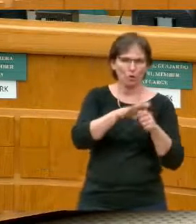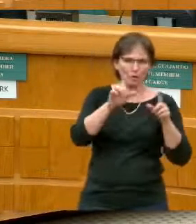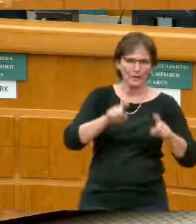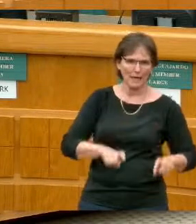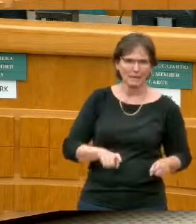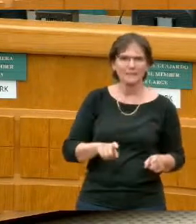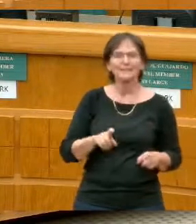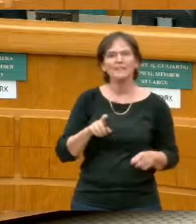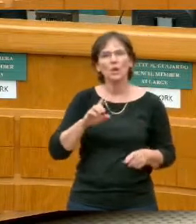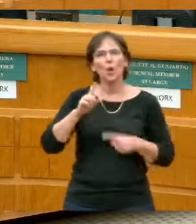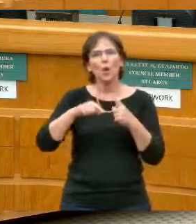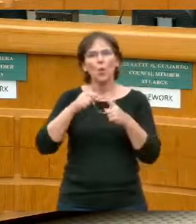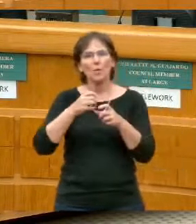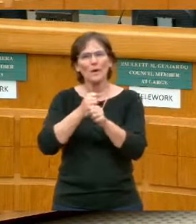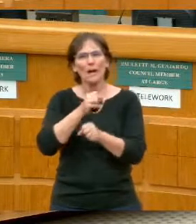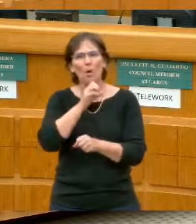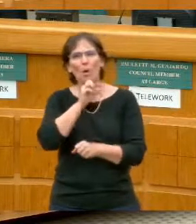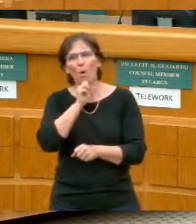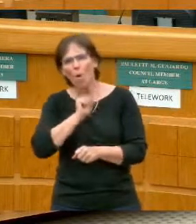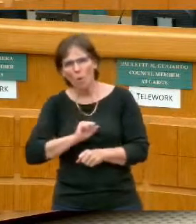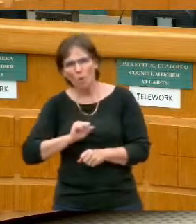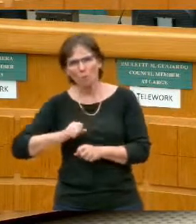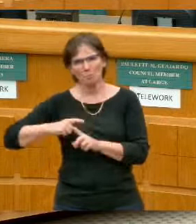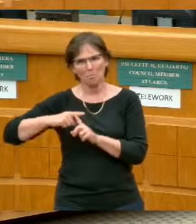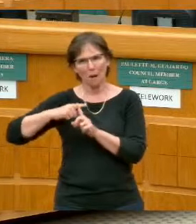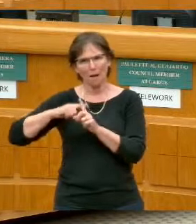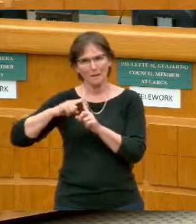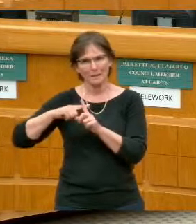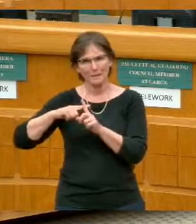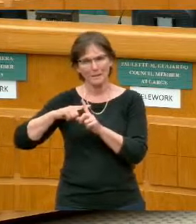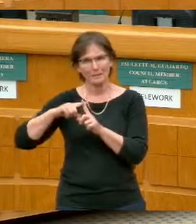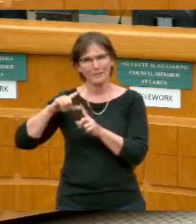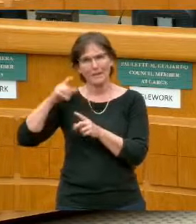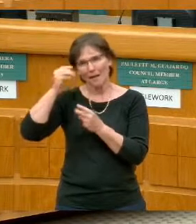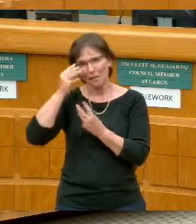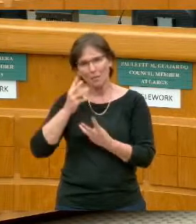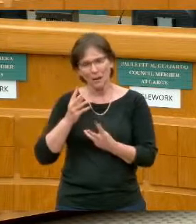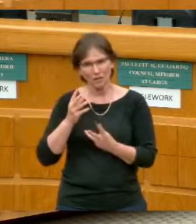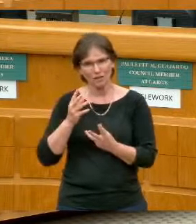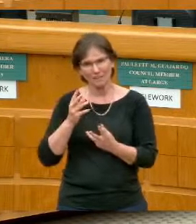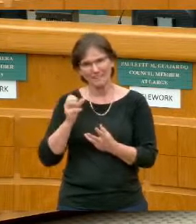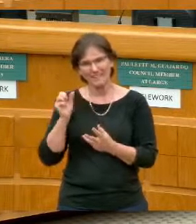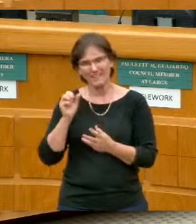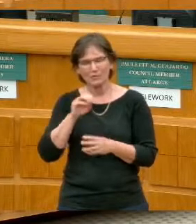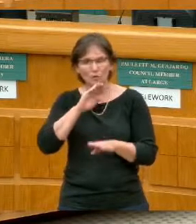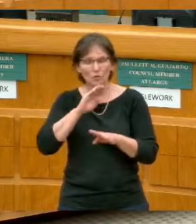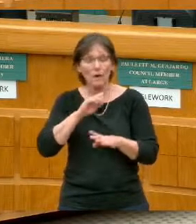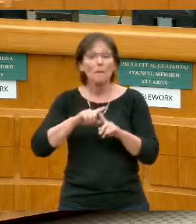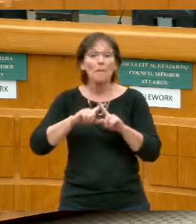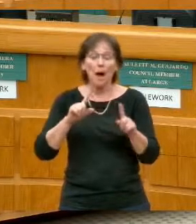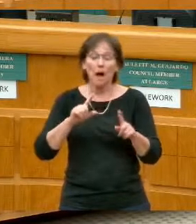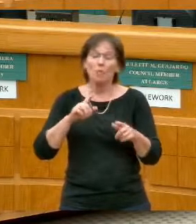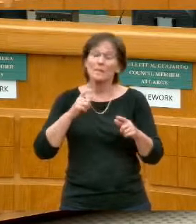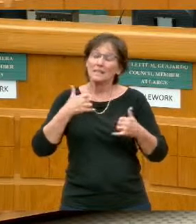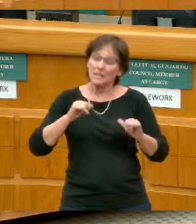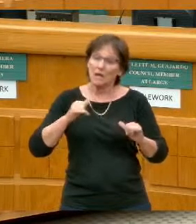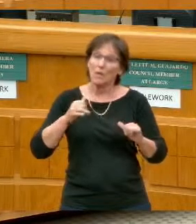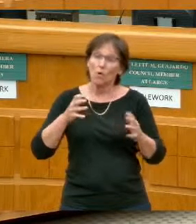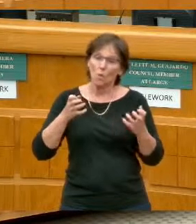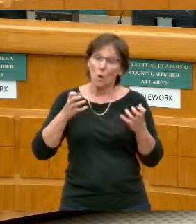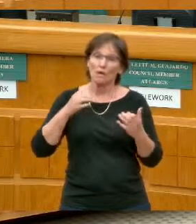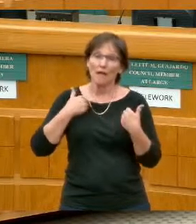receiving old positive lab slips, but are also grateful to receive all Nueces County positives so we can have a